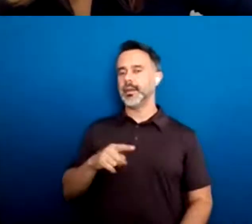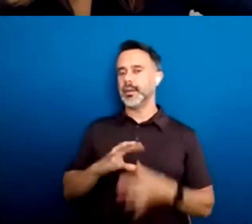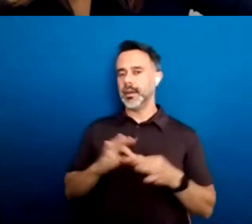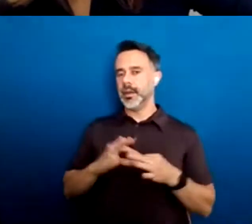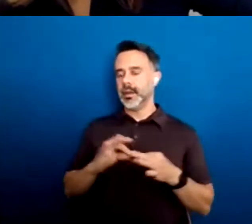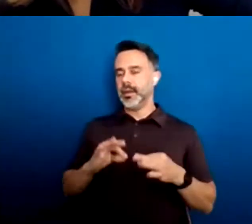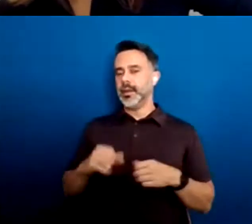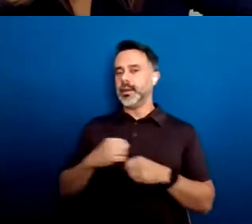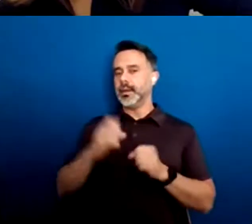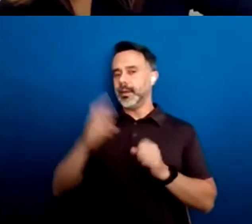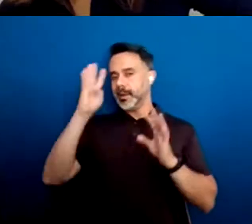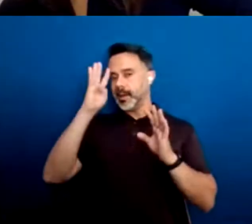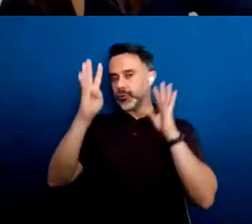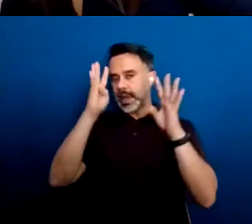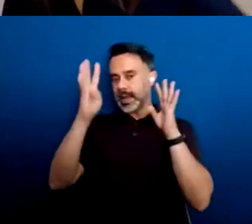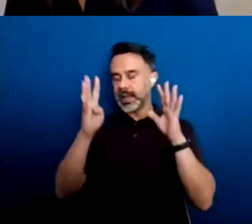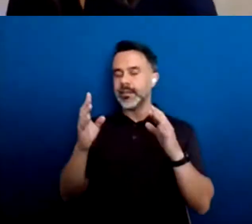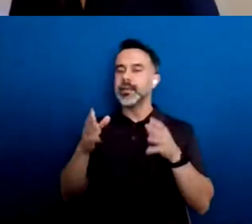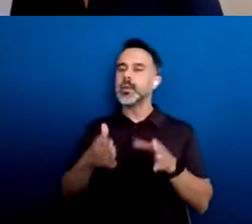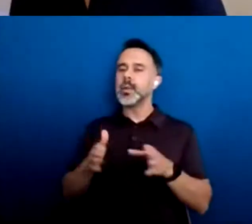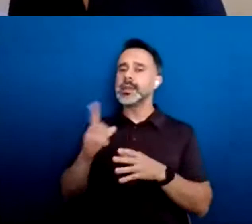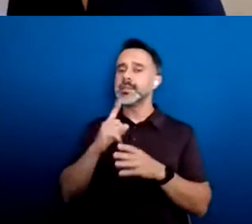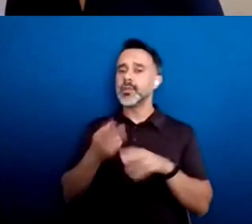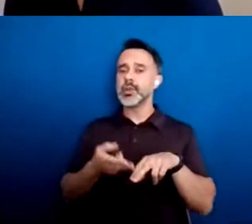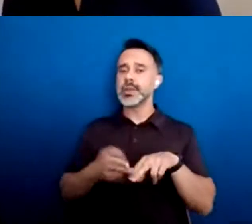innovative ideas of increasing